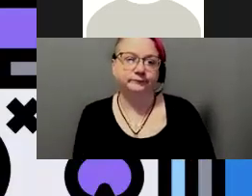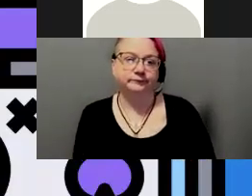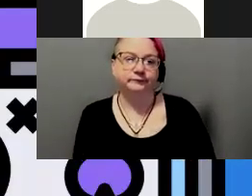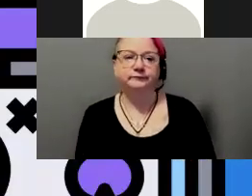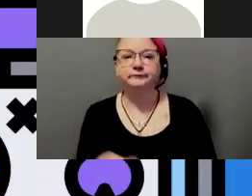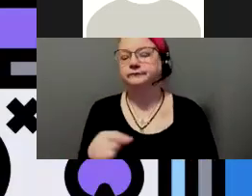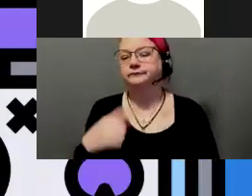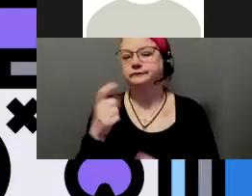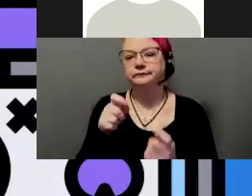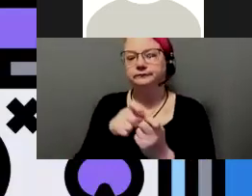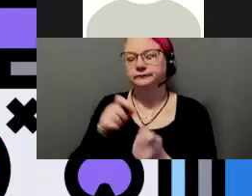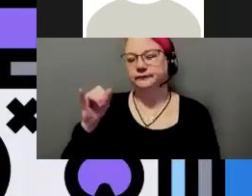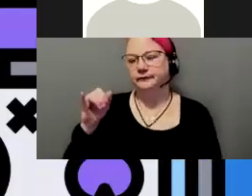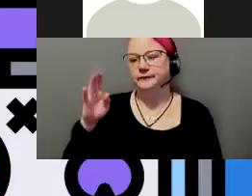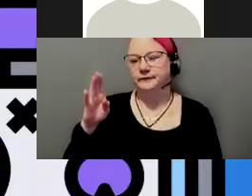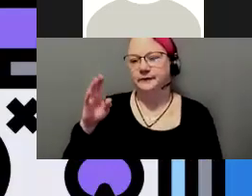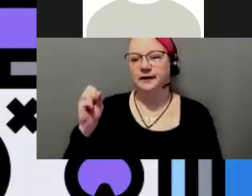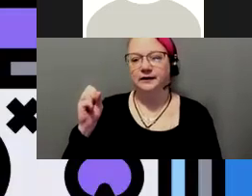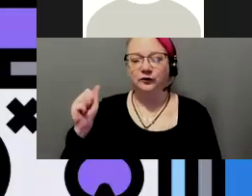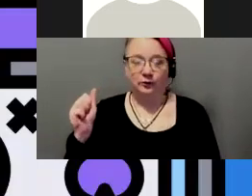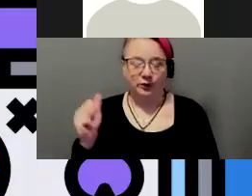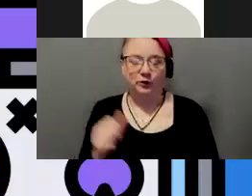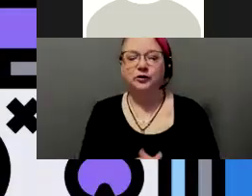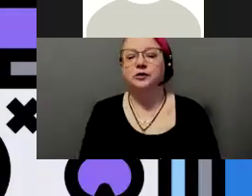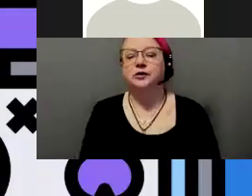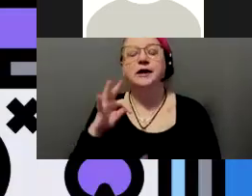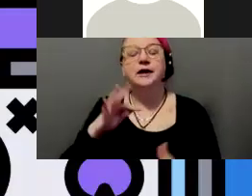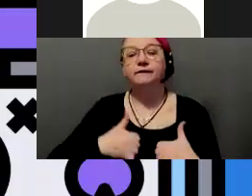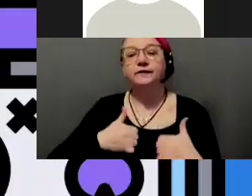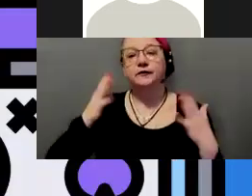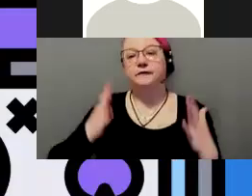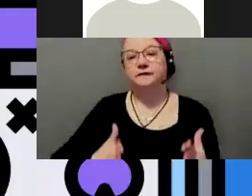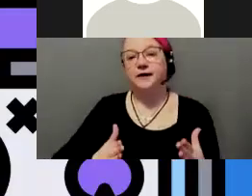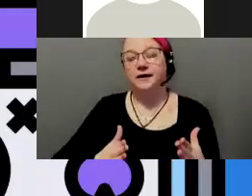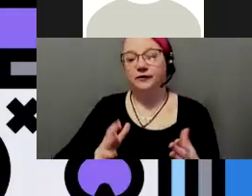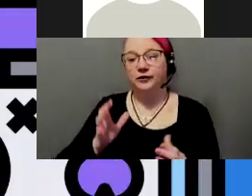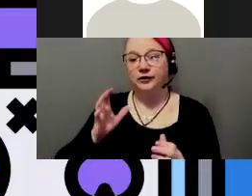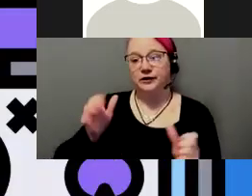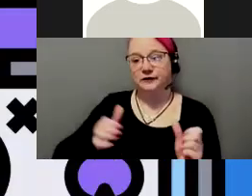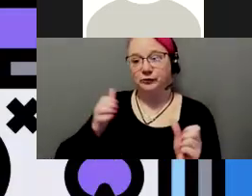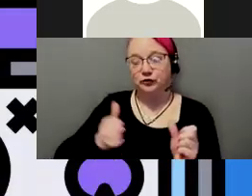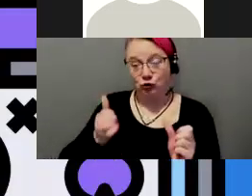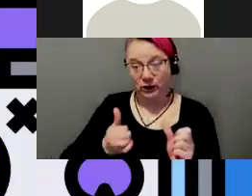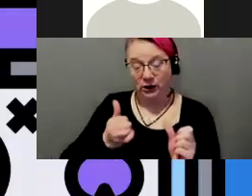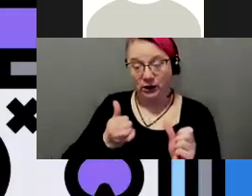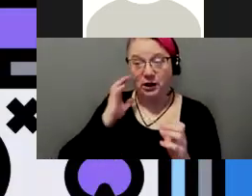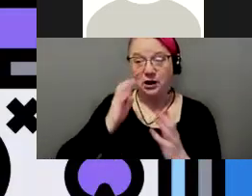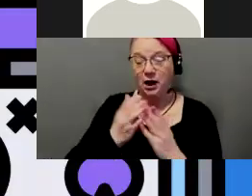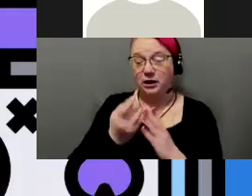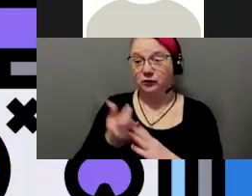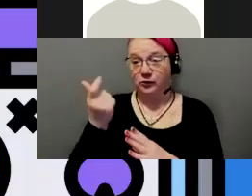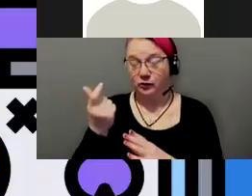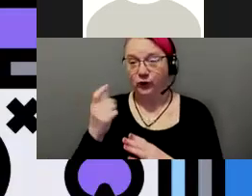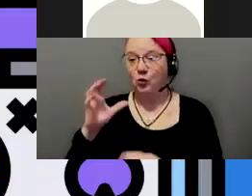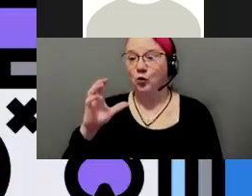Another one that's specific to image-based sexual abuse, if a survivor is pursuing content removal or criminal